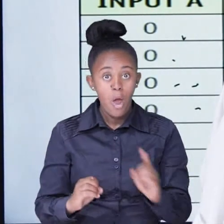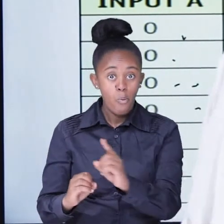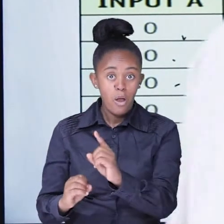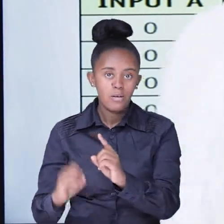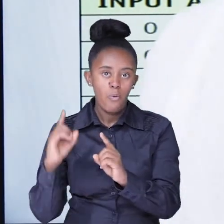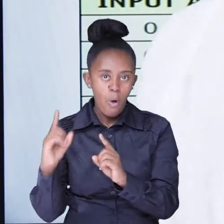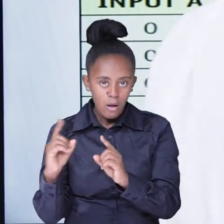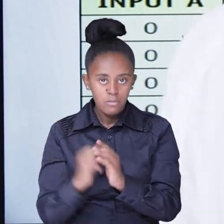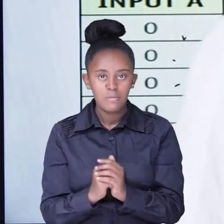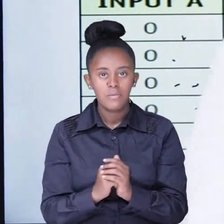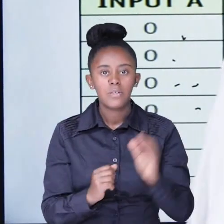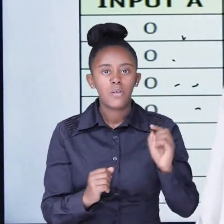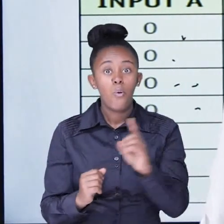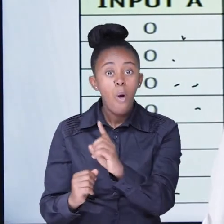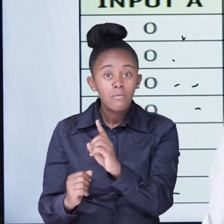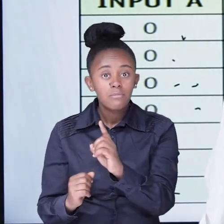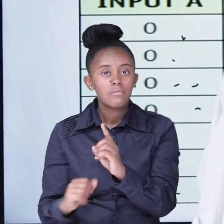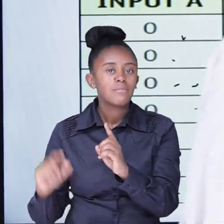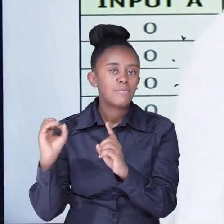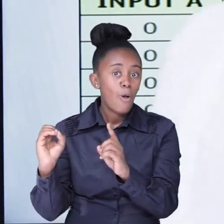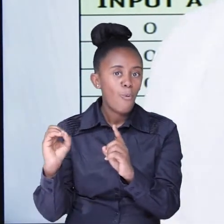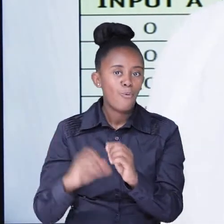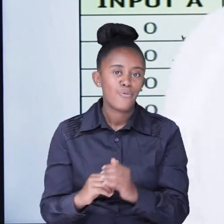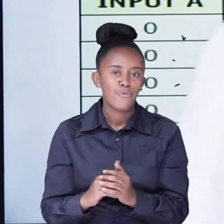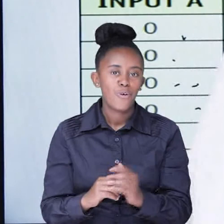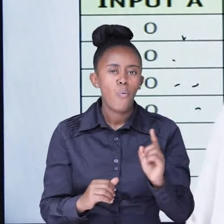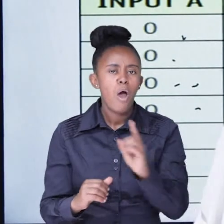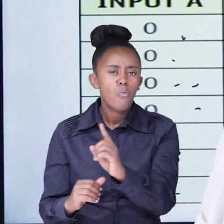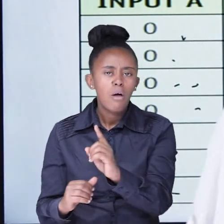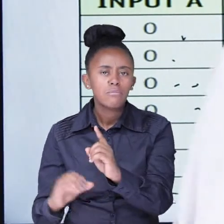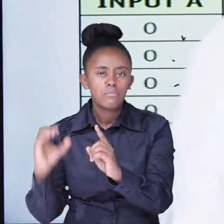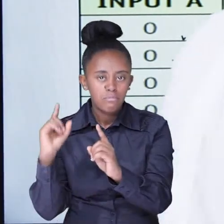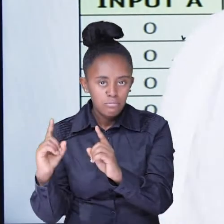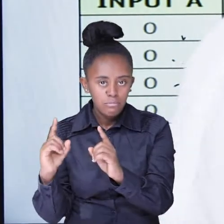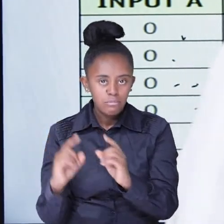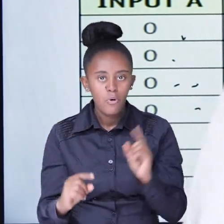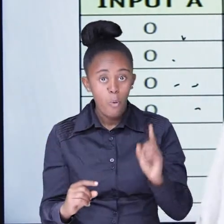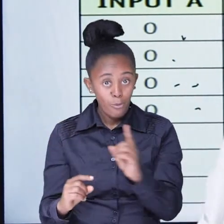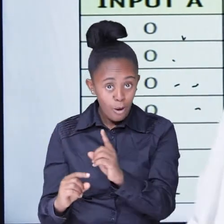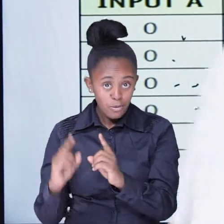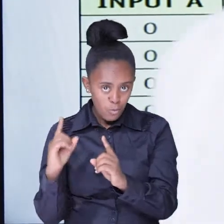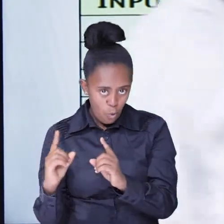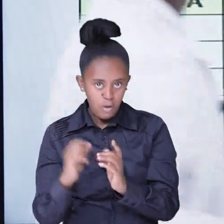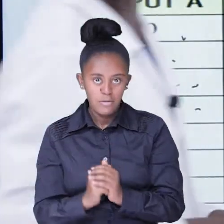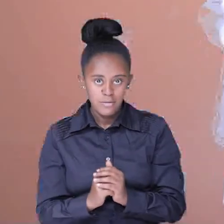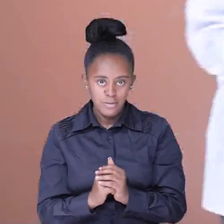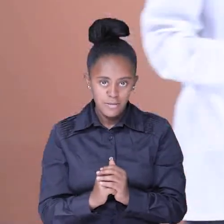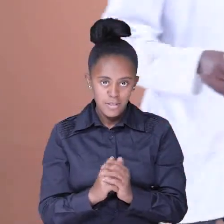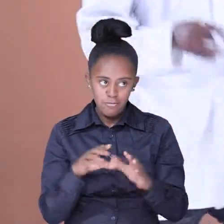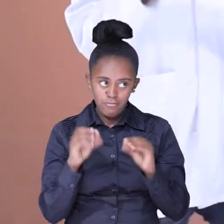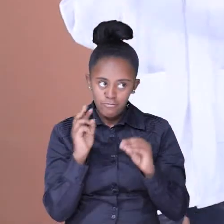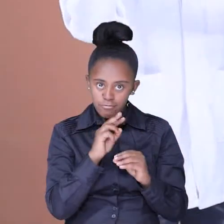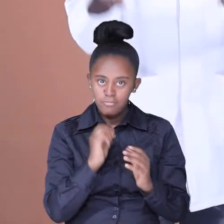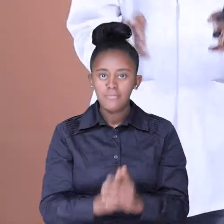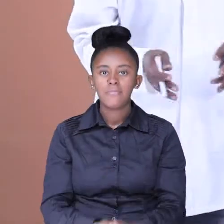1, 1. For 0, 1, 0. For 1, 1, 1. For 1, 1, 1. Student,